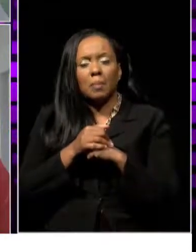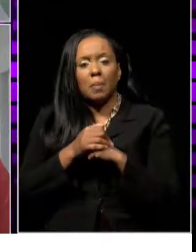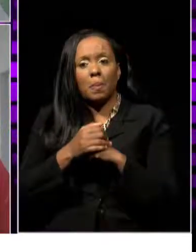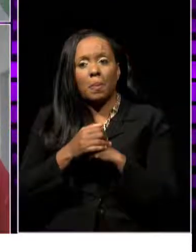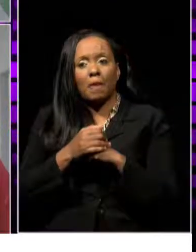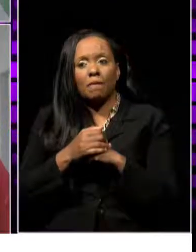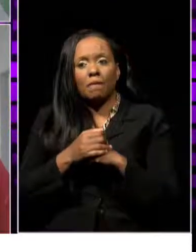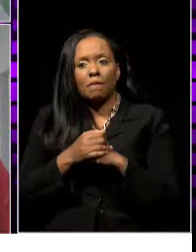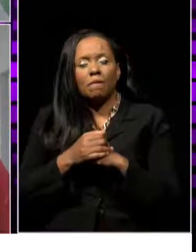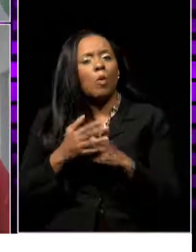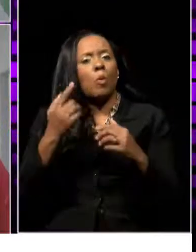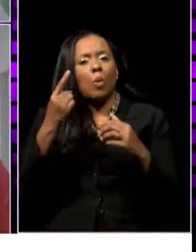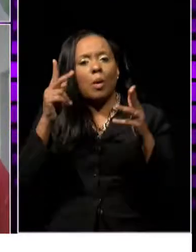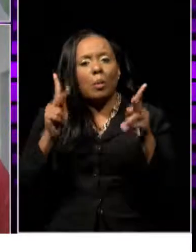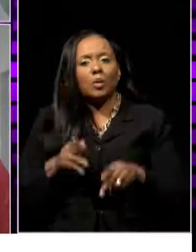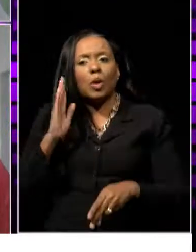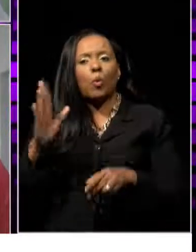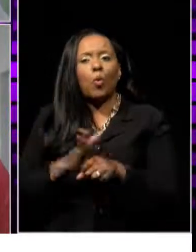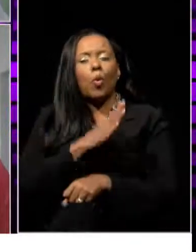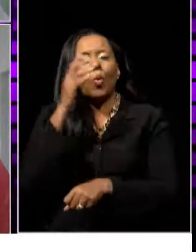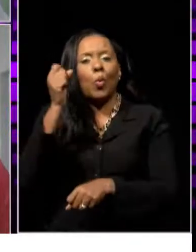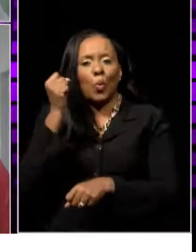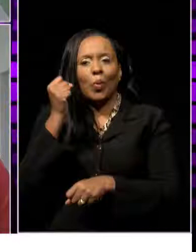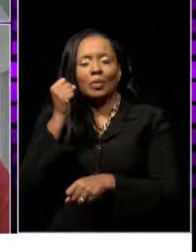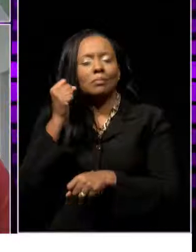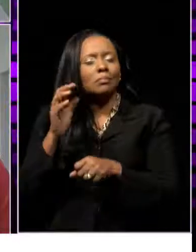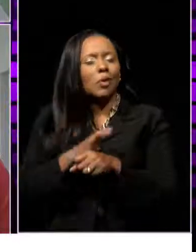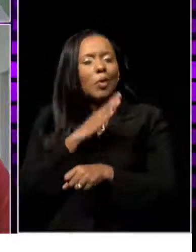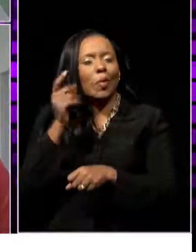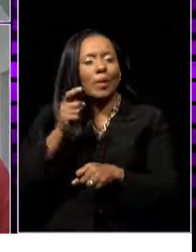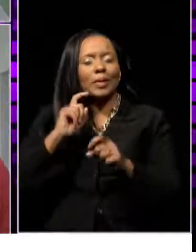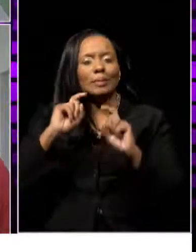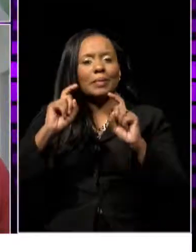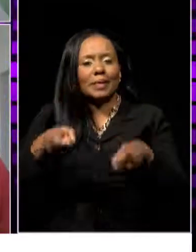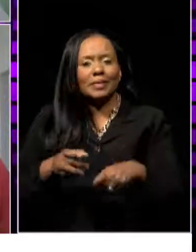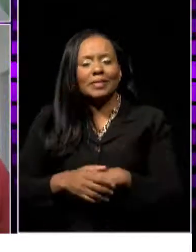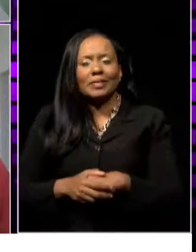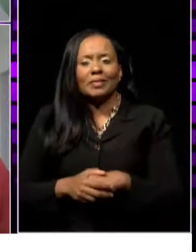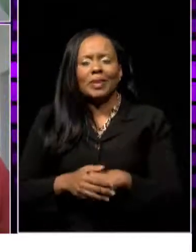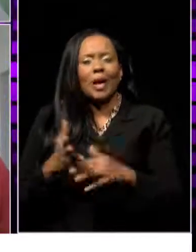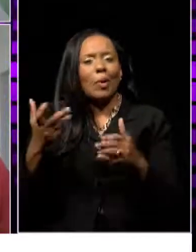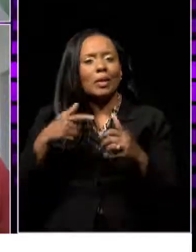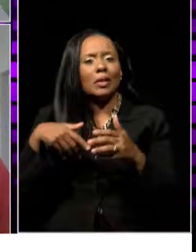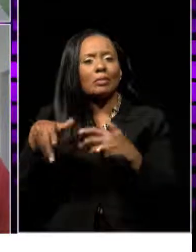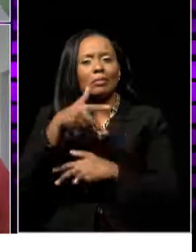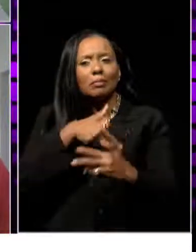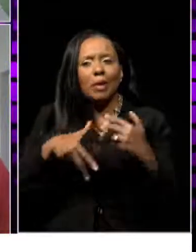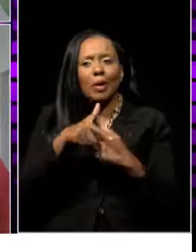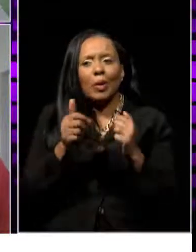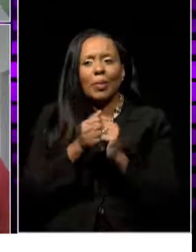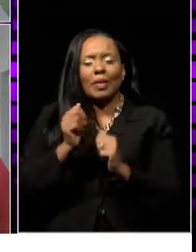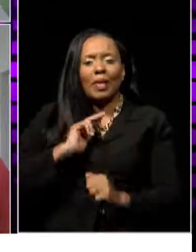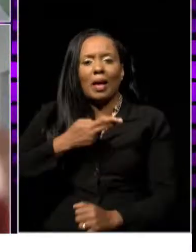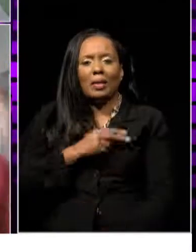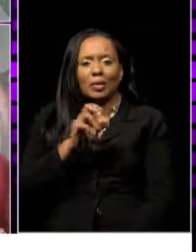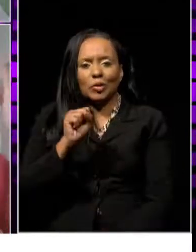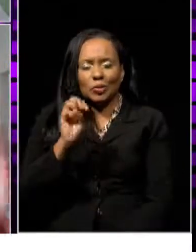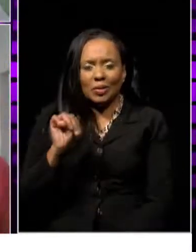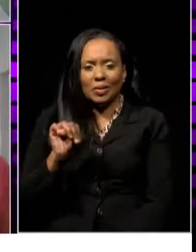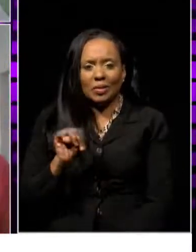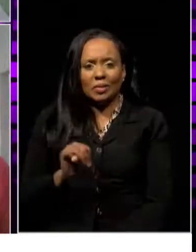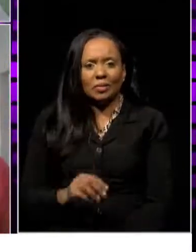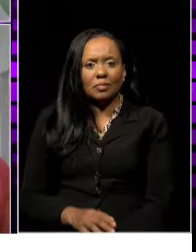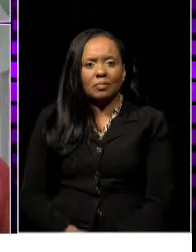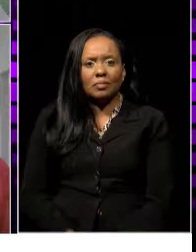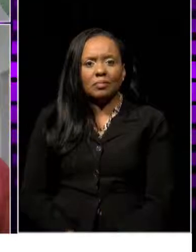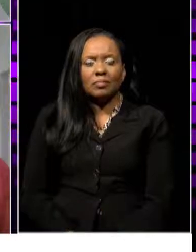win this breakfast for two. So please continue to interact with us via social media. But this has been a hot topic among teachers and students,